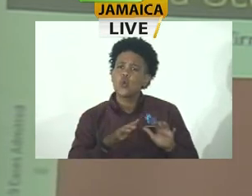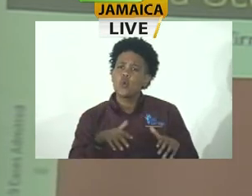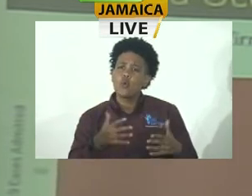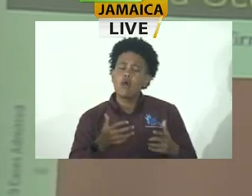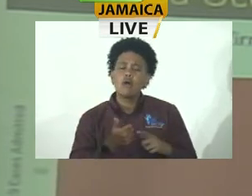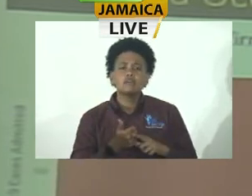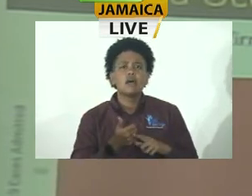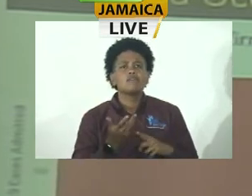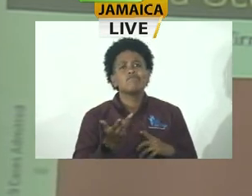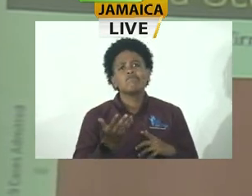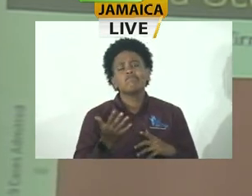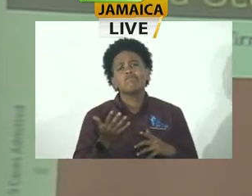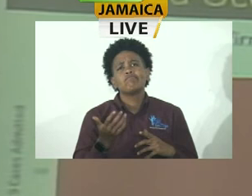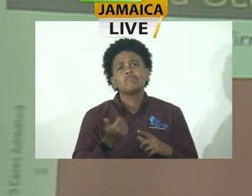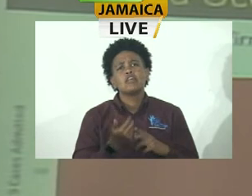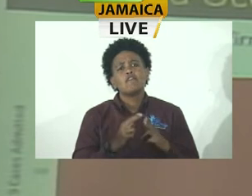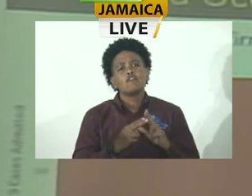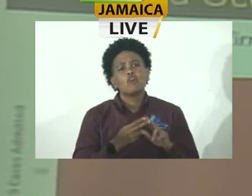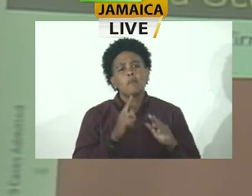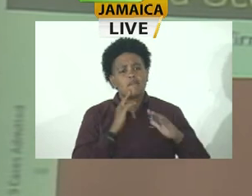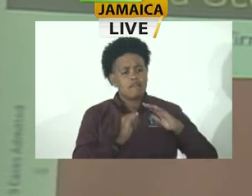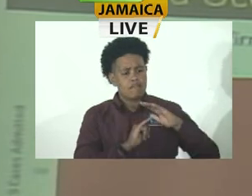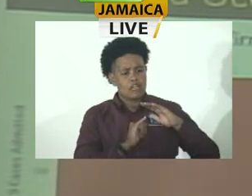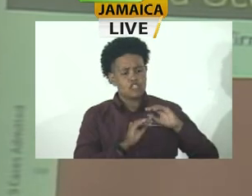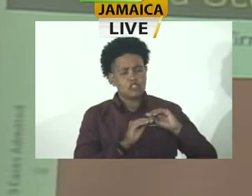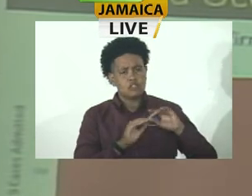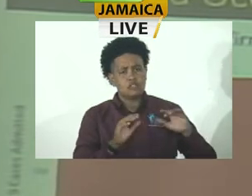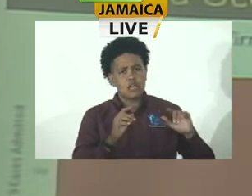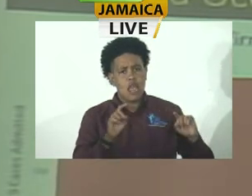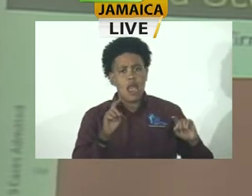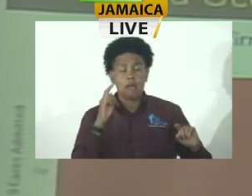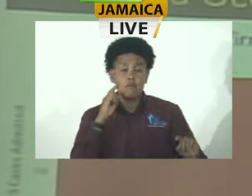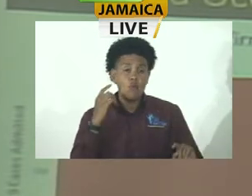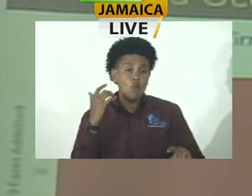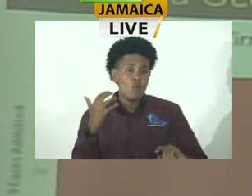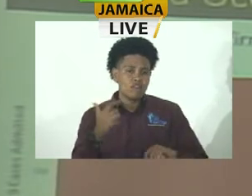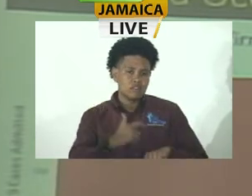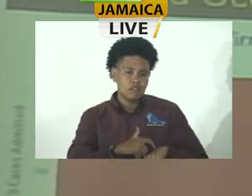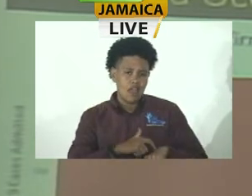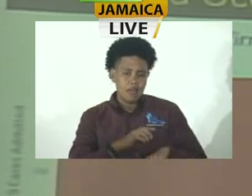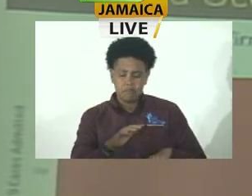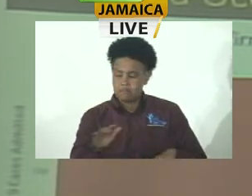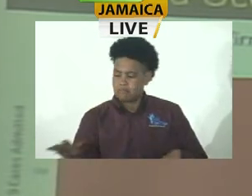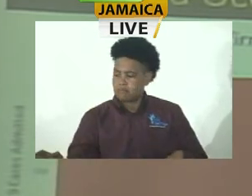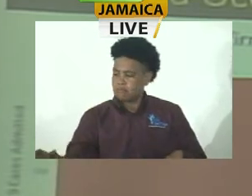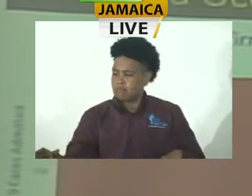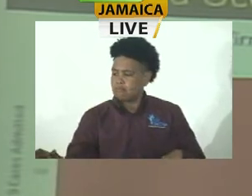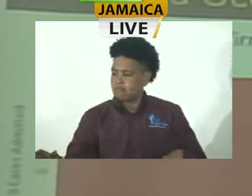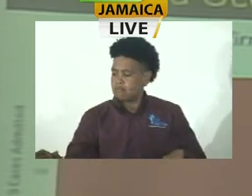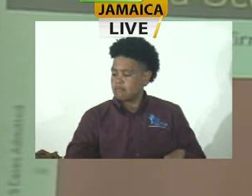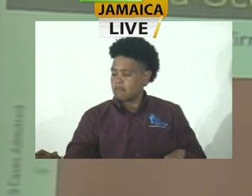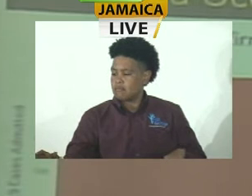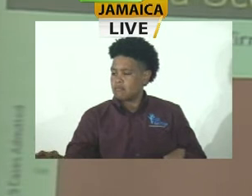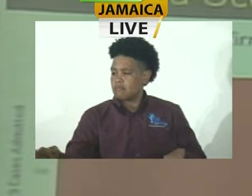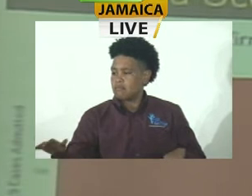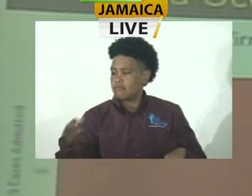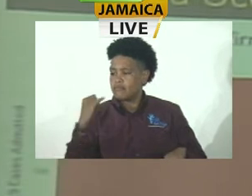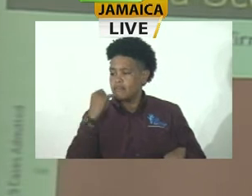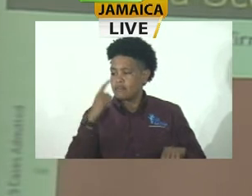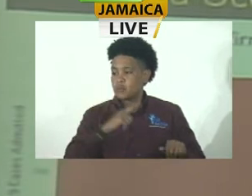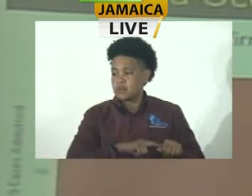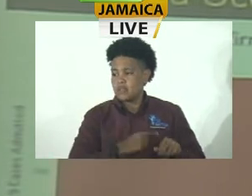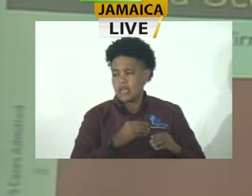the number of infections over time so if you were to start in